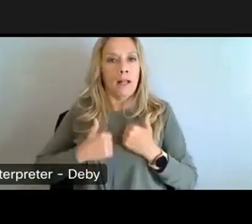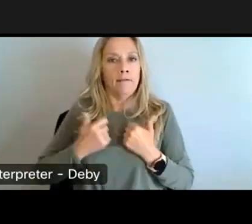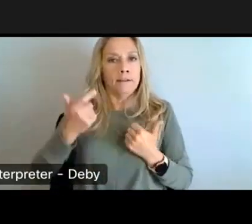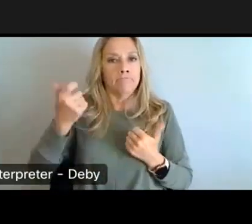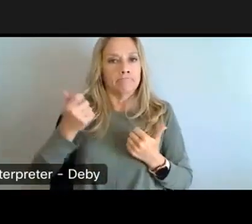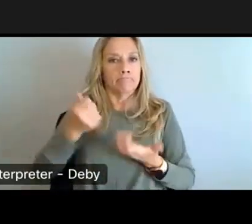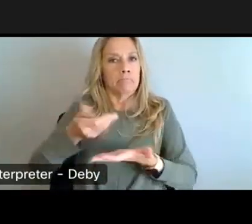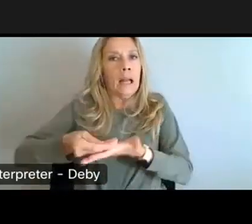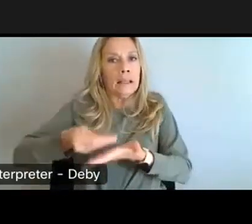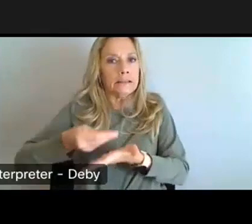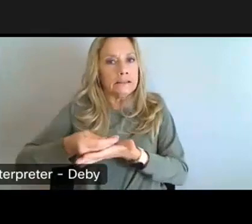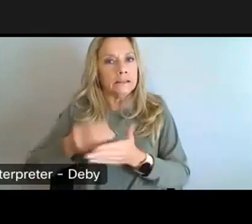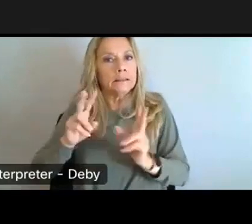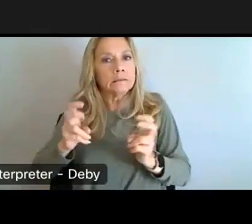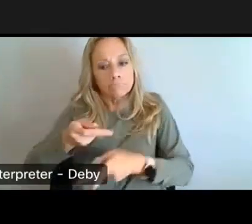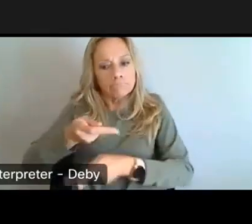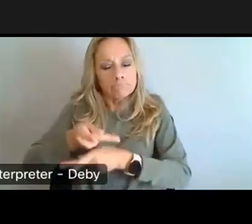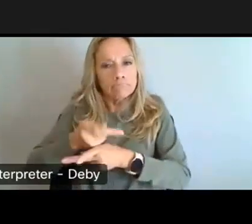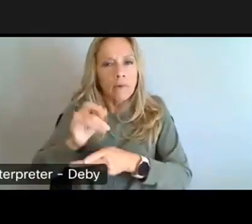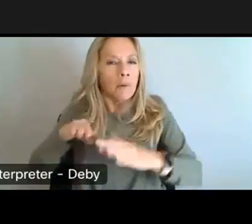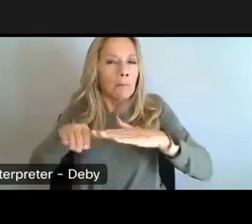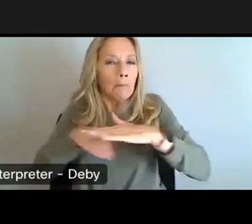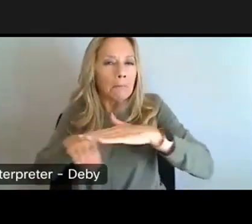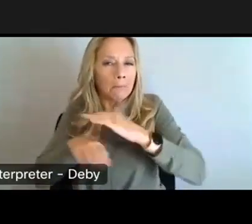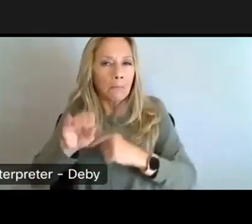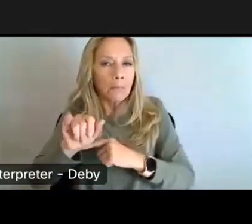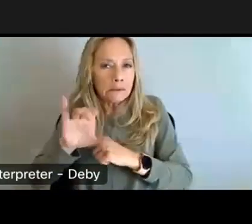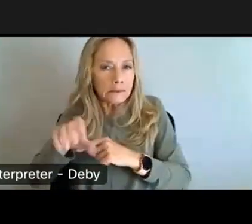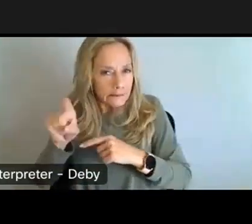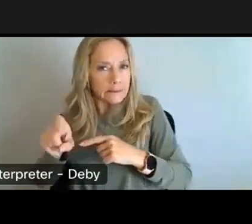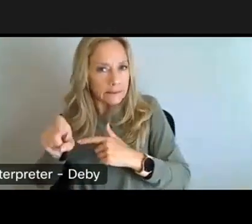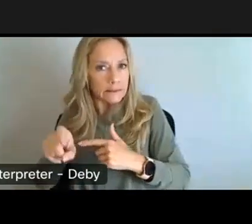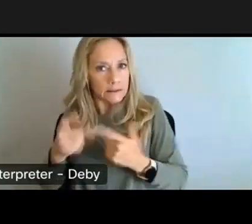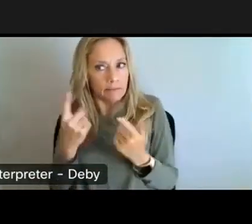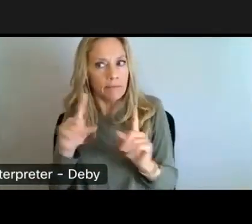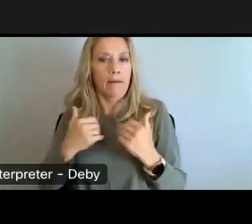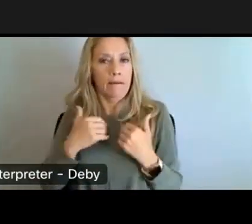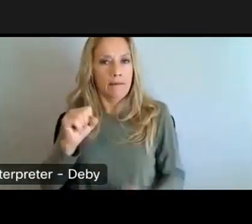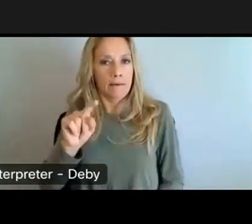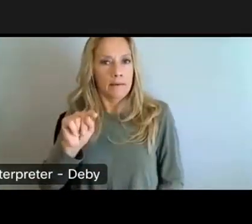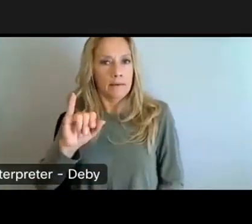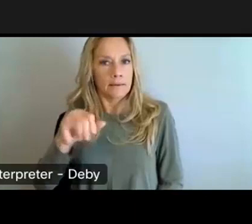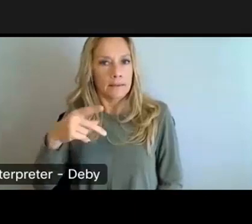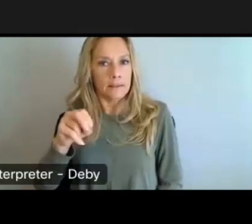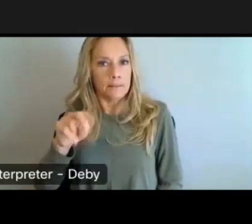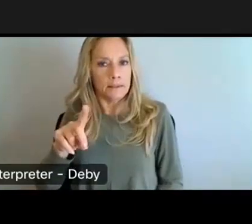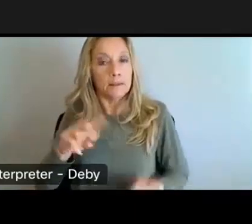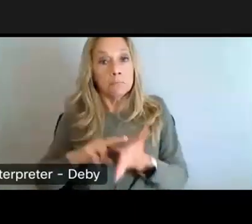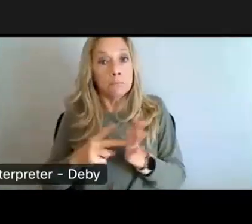Their basic needs are taken care of, and that no longer um, they're no longer dependent on the disabled